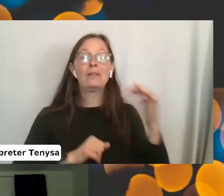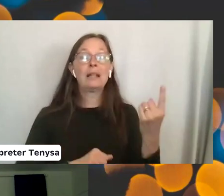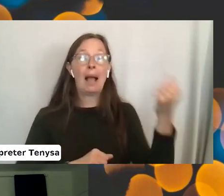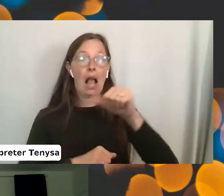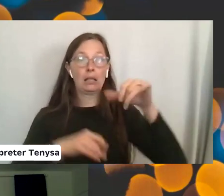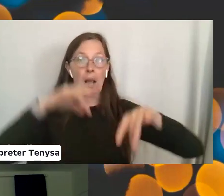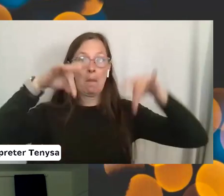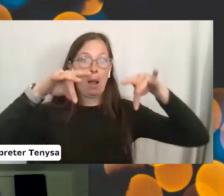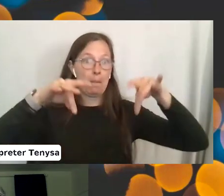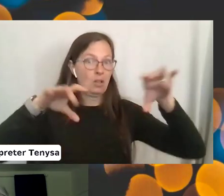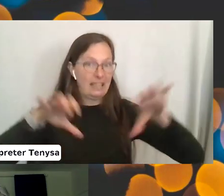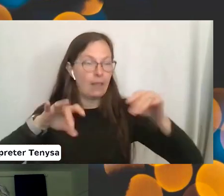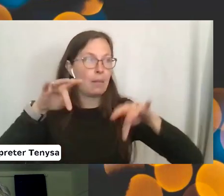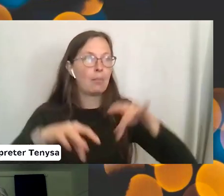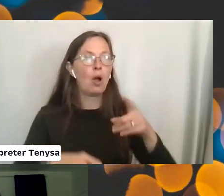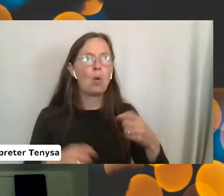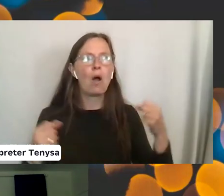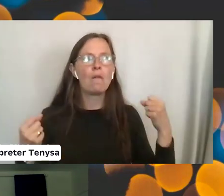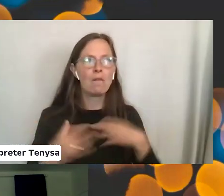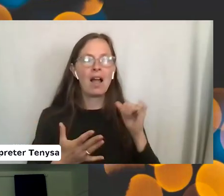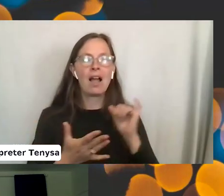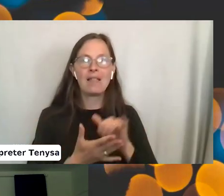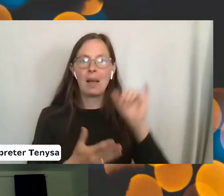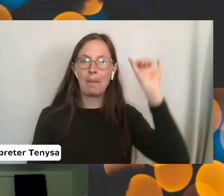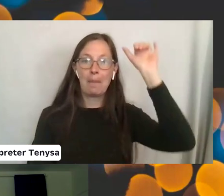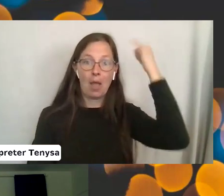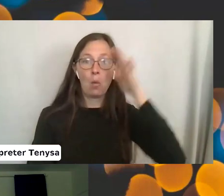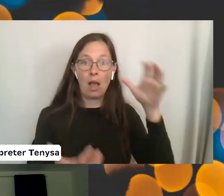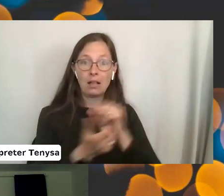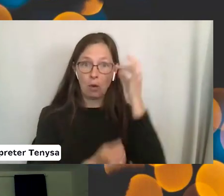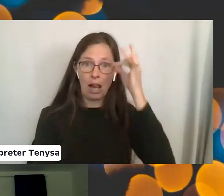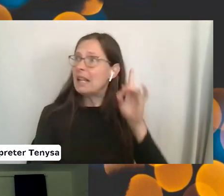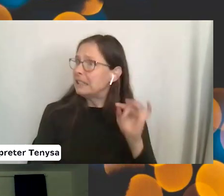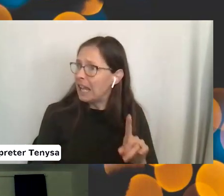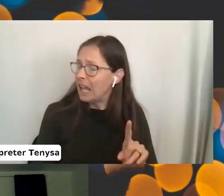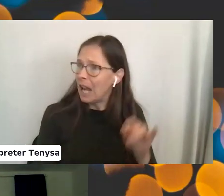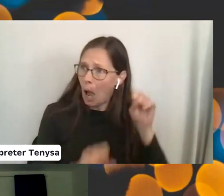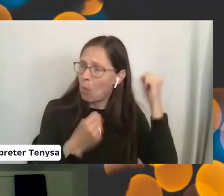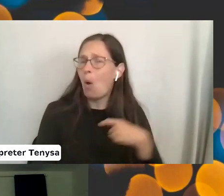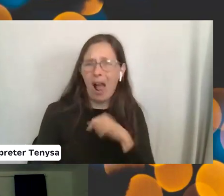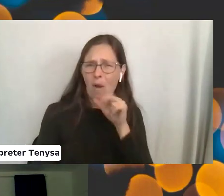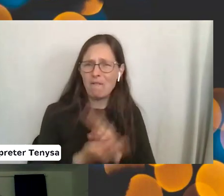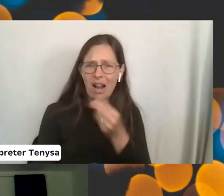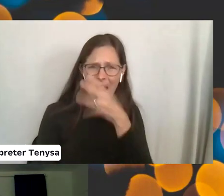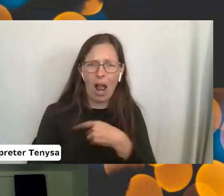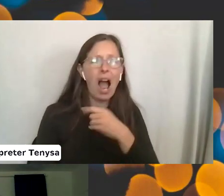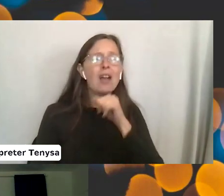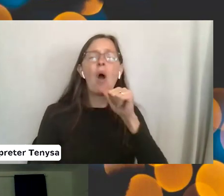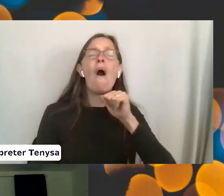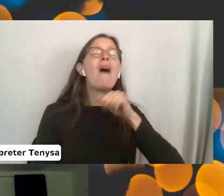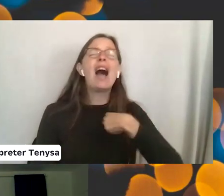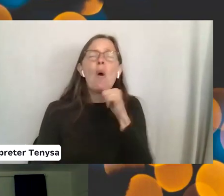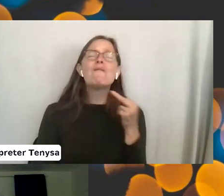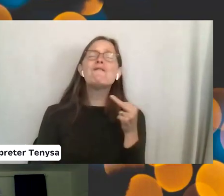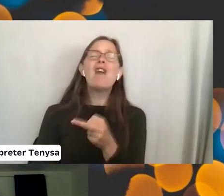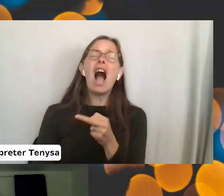afraid of being that platinum will damage your hair? Yes. It did. It broke it all off. I don't fucking care. I don't fucking